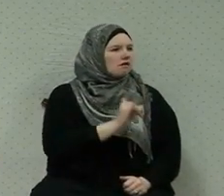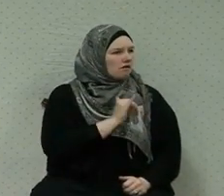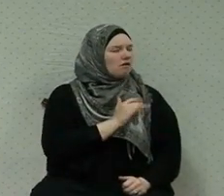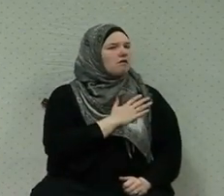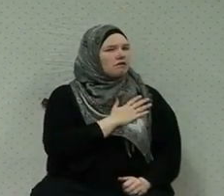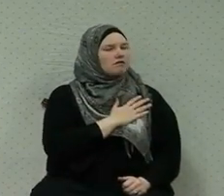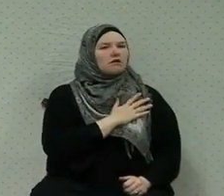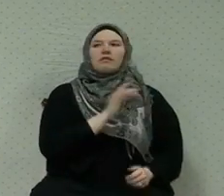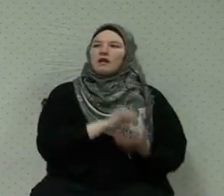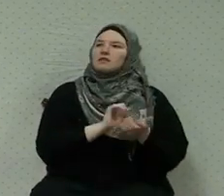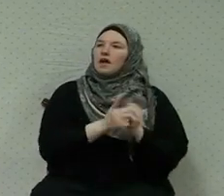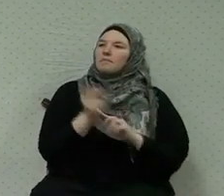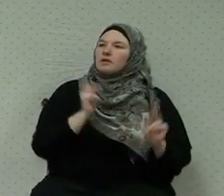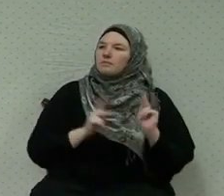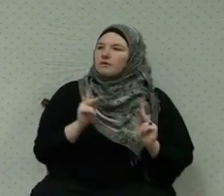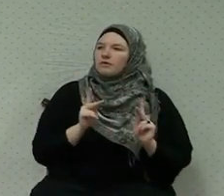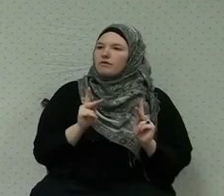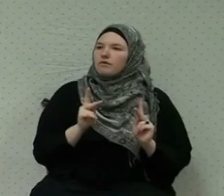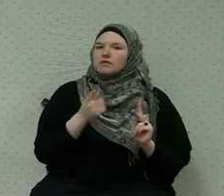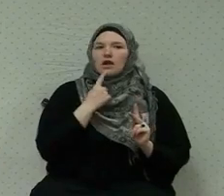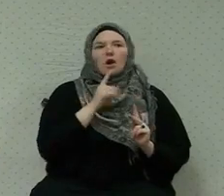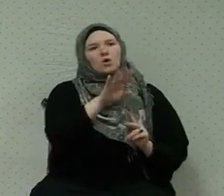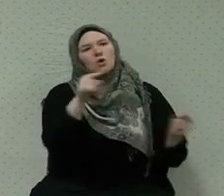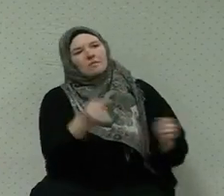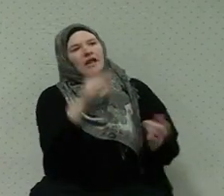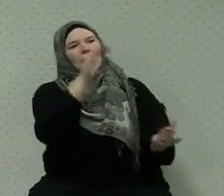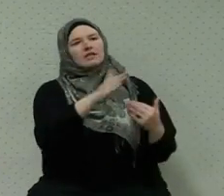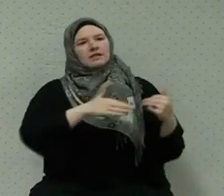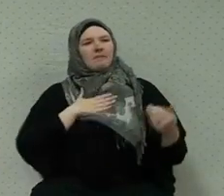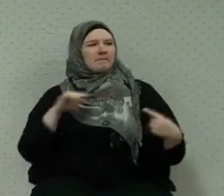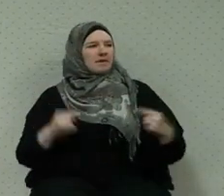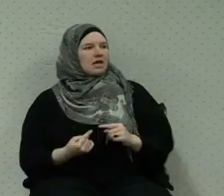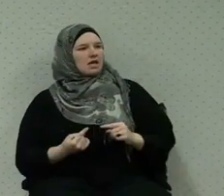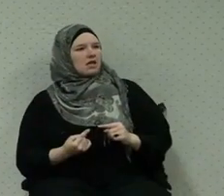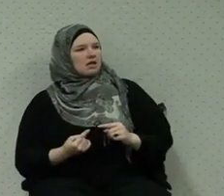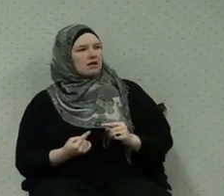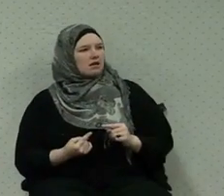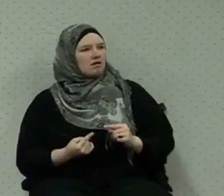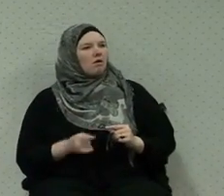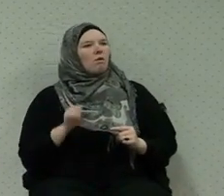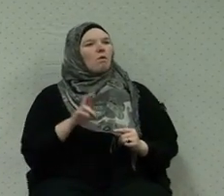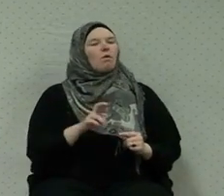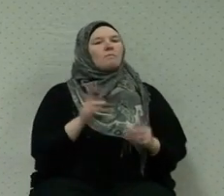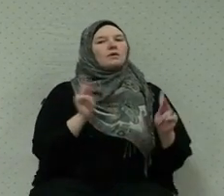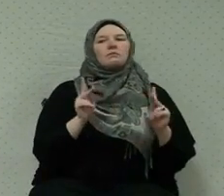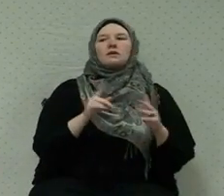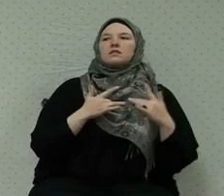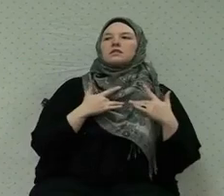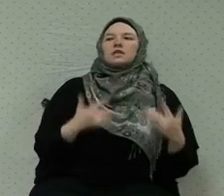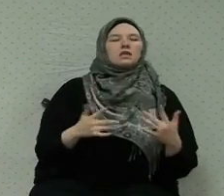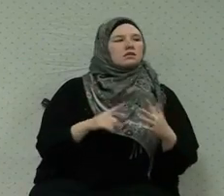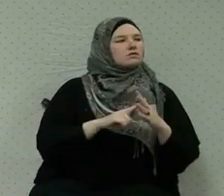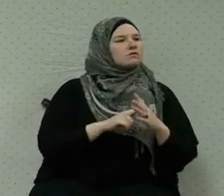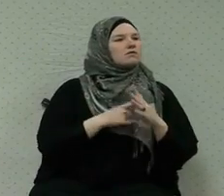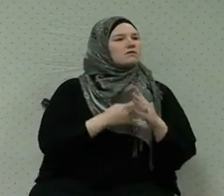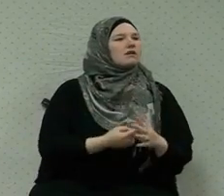is how people discount each other. This is how people start to minimize and demonize